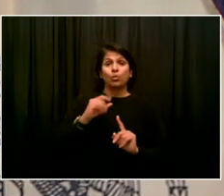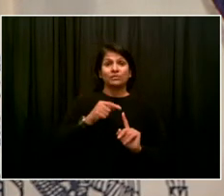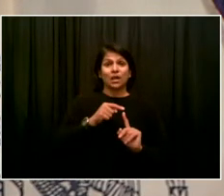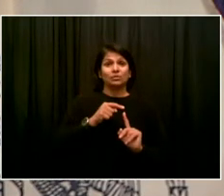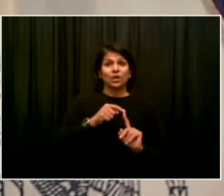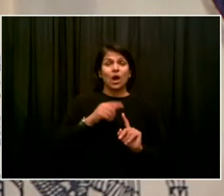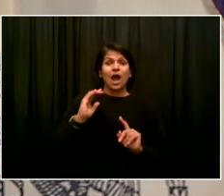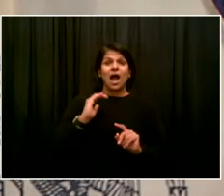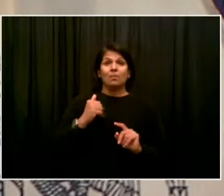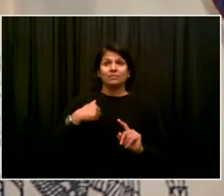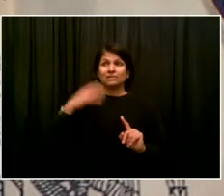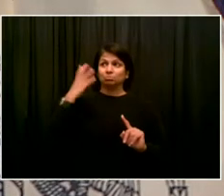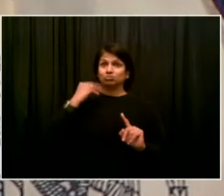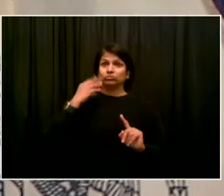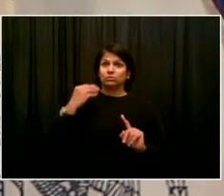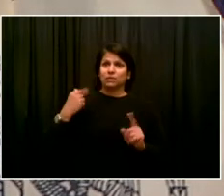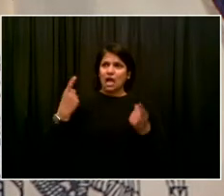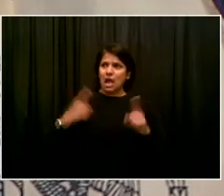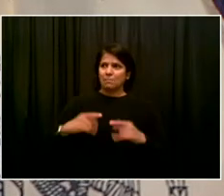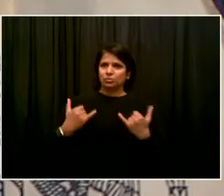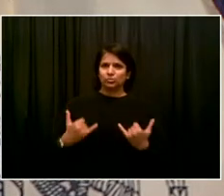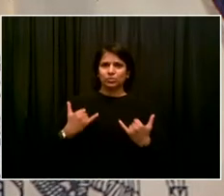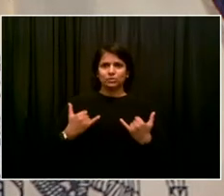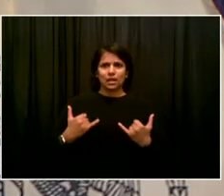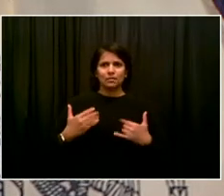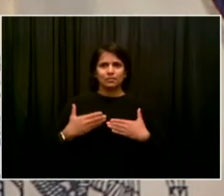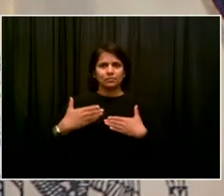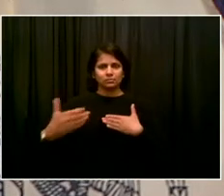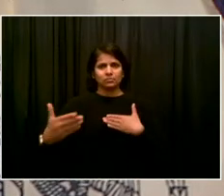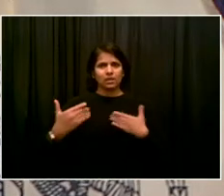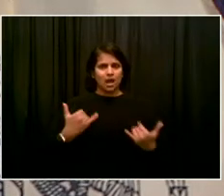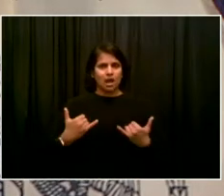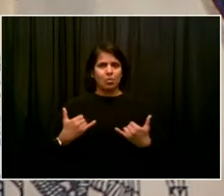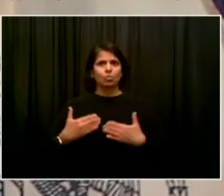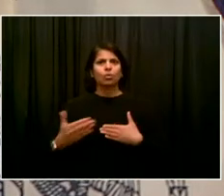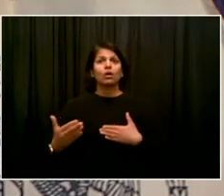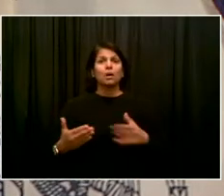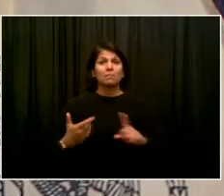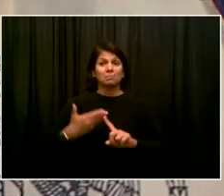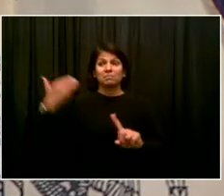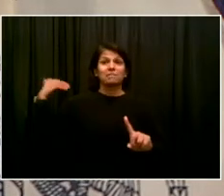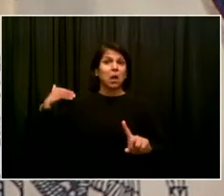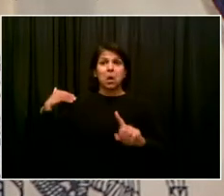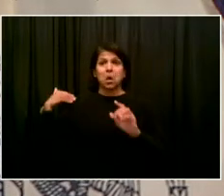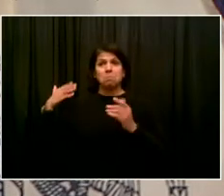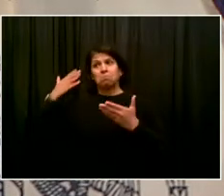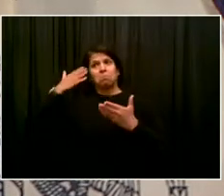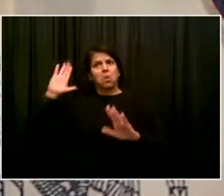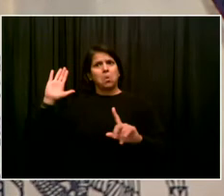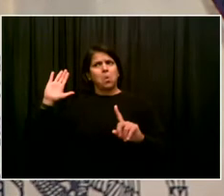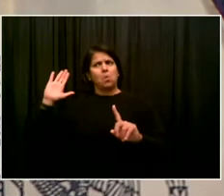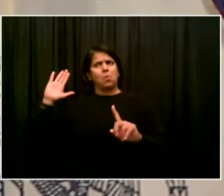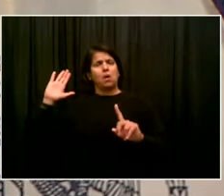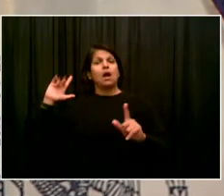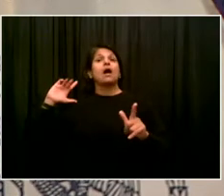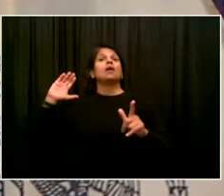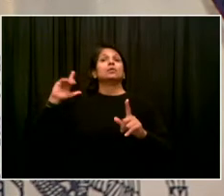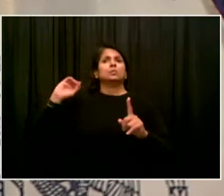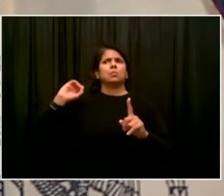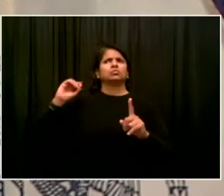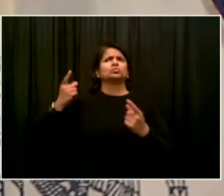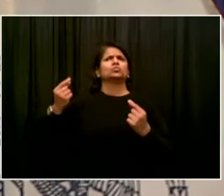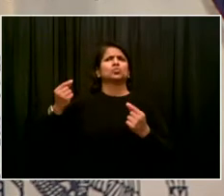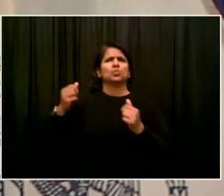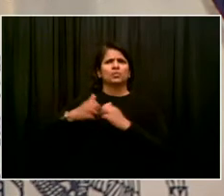because we did not know what its nature would be fully in New York City, the experience we've had till we actually in the middle of it.